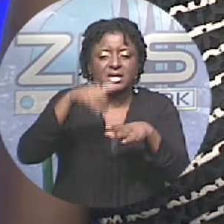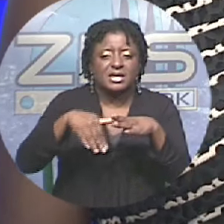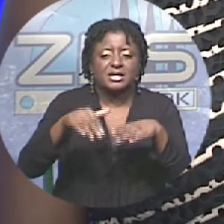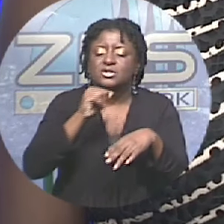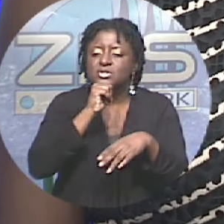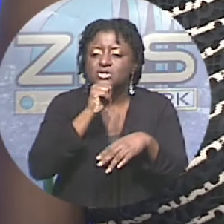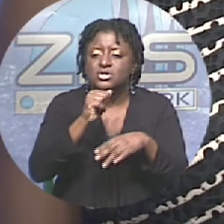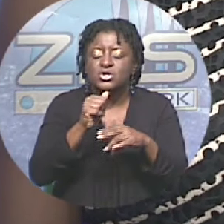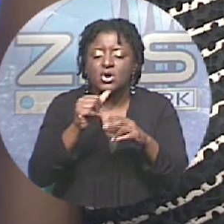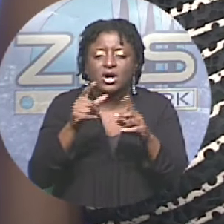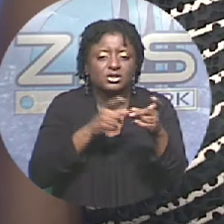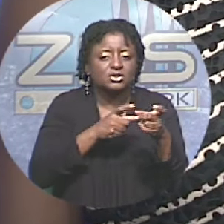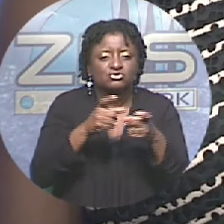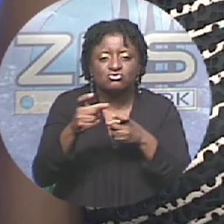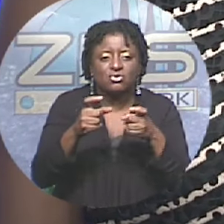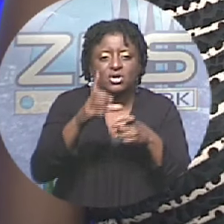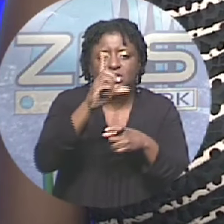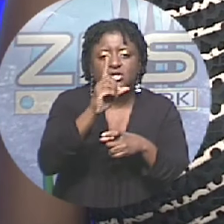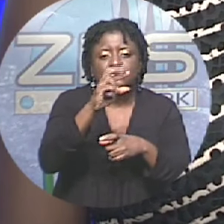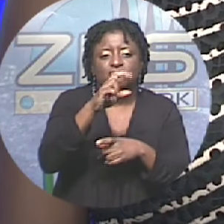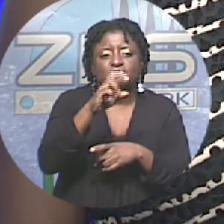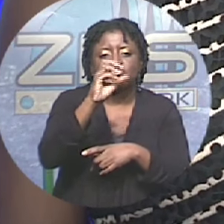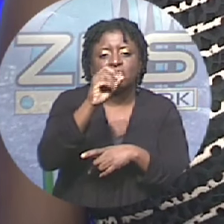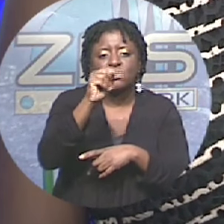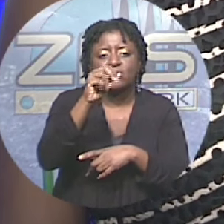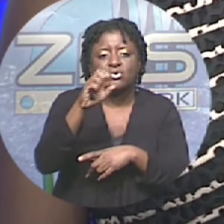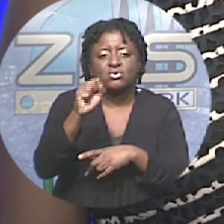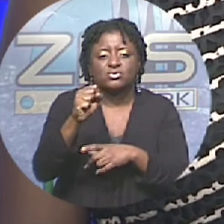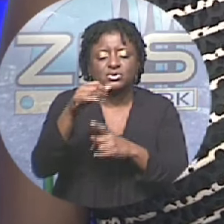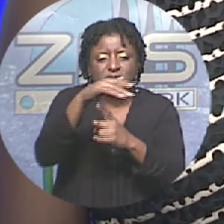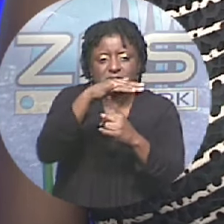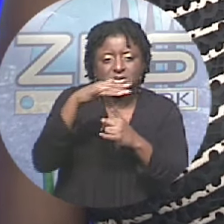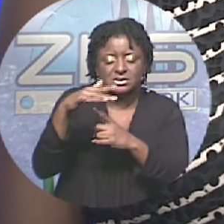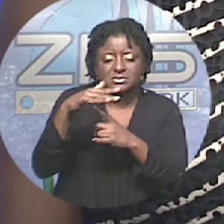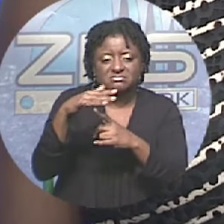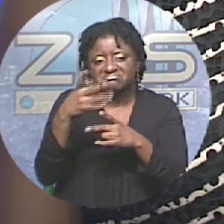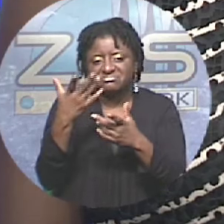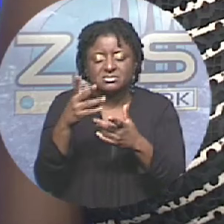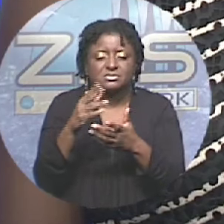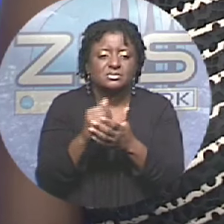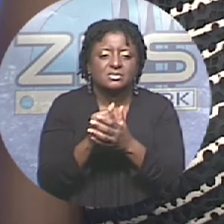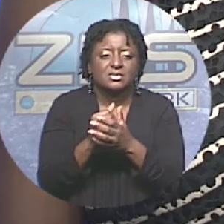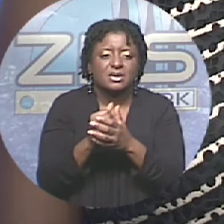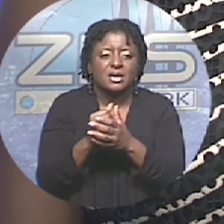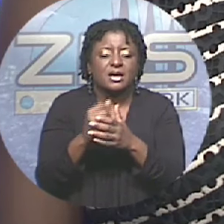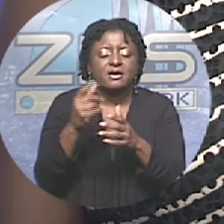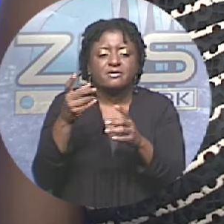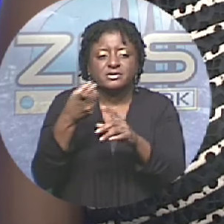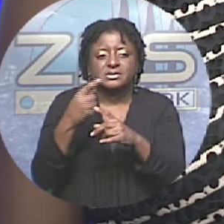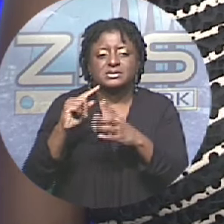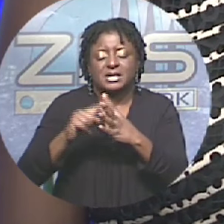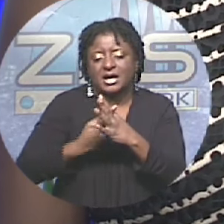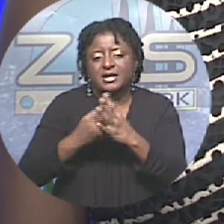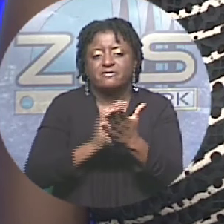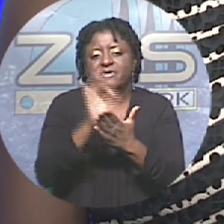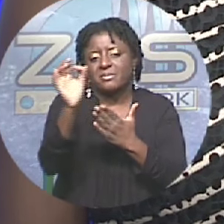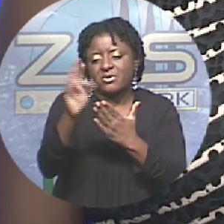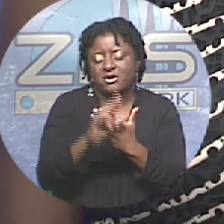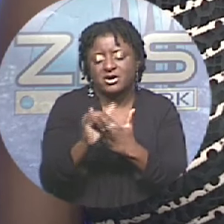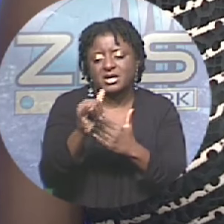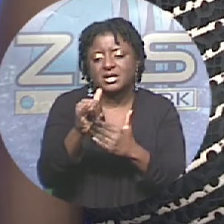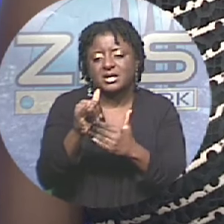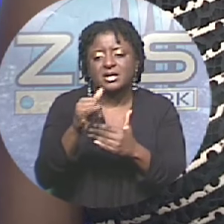drones, Transport and Aviation Minister Glenys Hanna Martin said as of February next year, all drones will have to be registered with the Department of